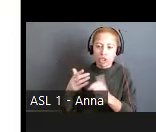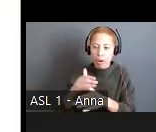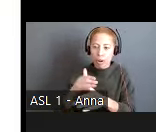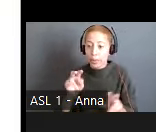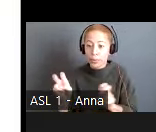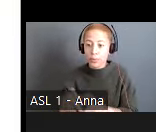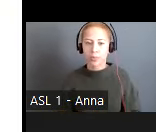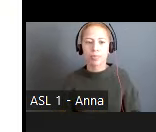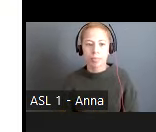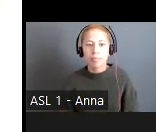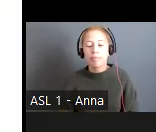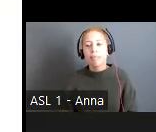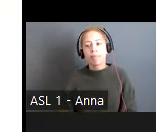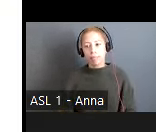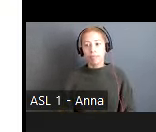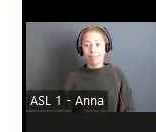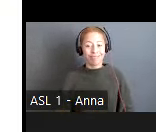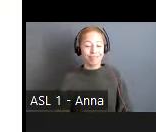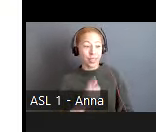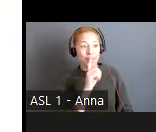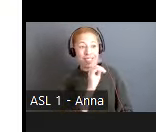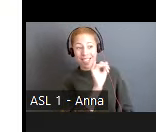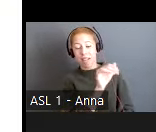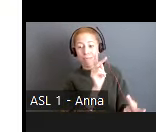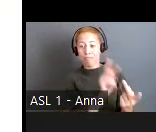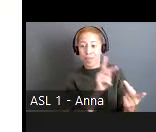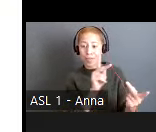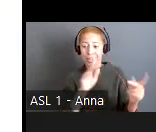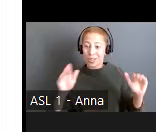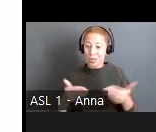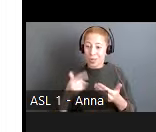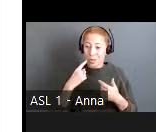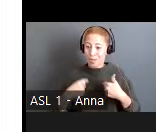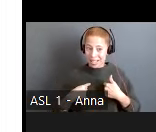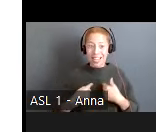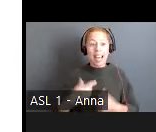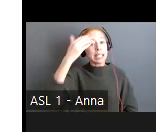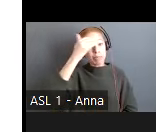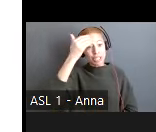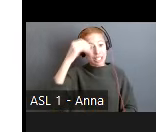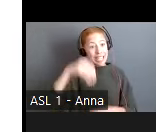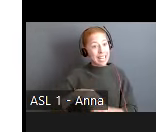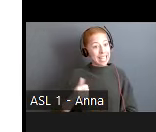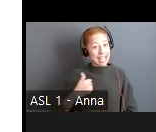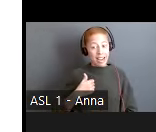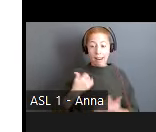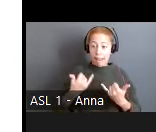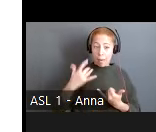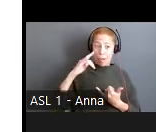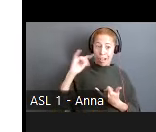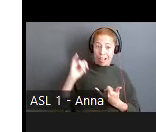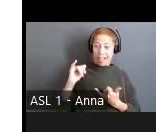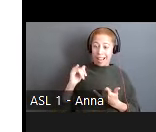That's the perfect entrance into this conversation because mine's called Dementiain Canada, Where We Are, What's Coming, and How to Get There.